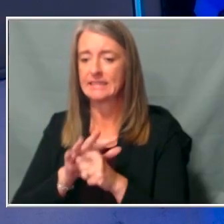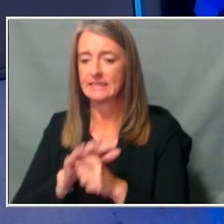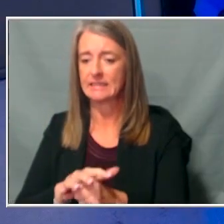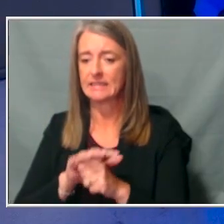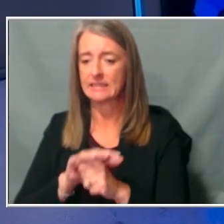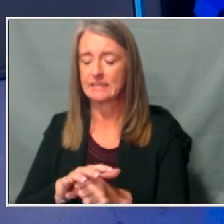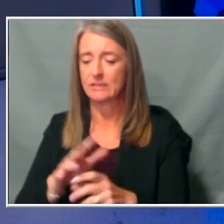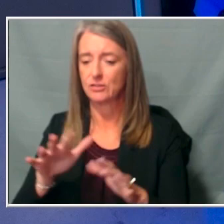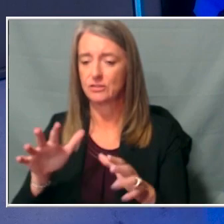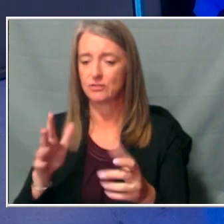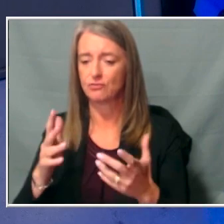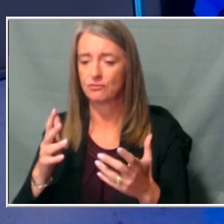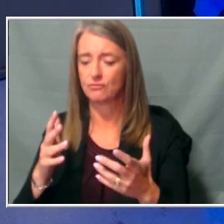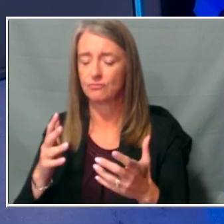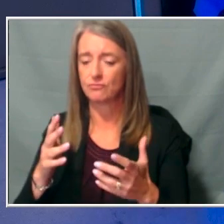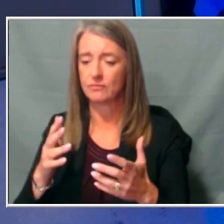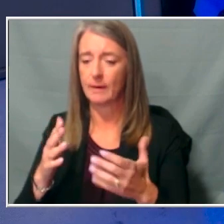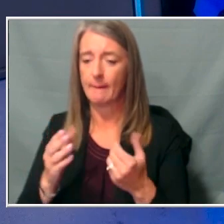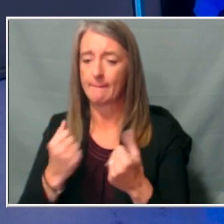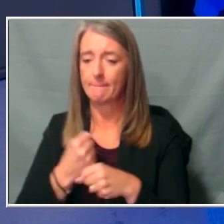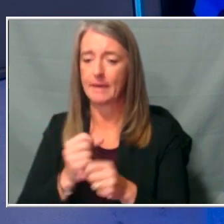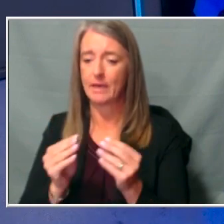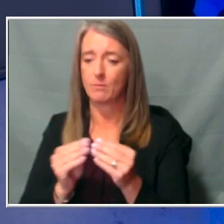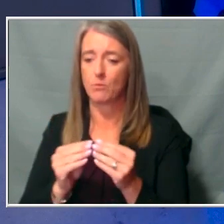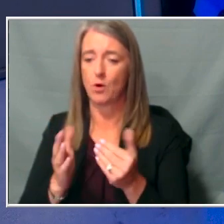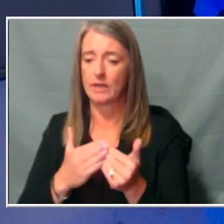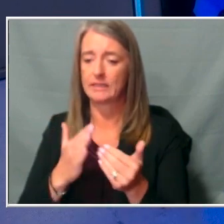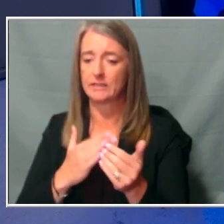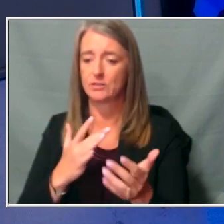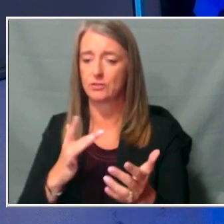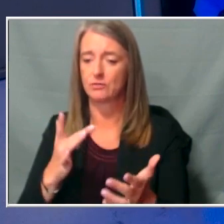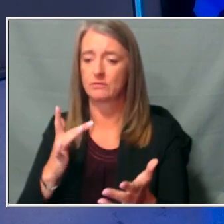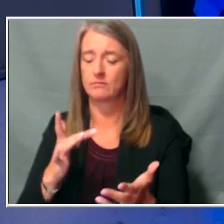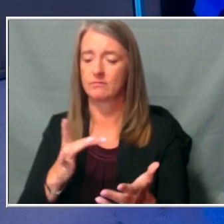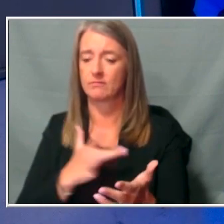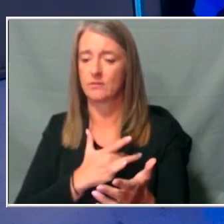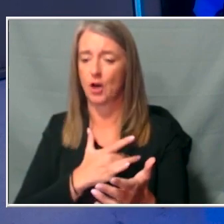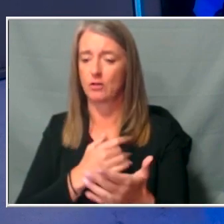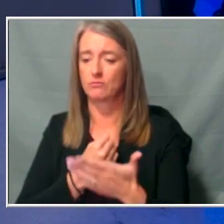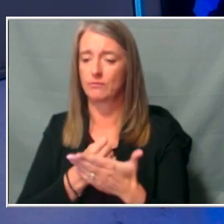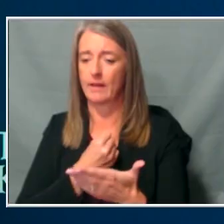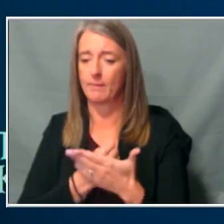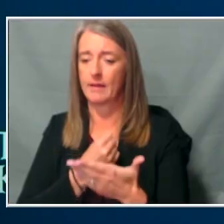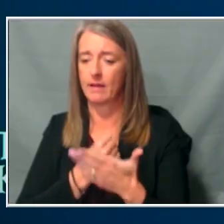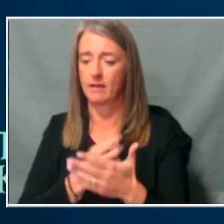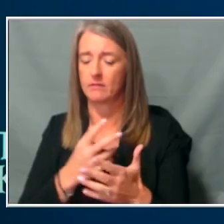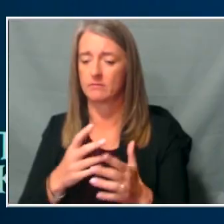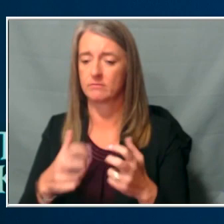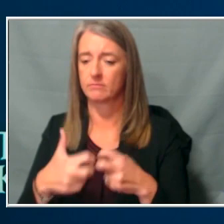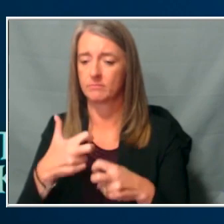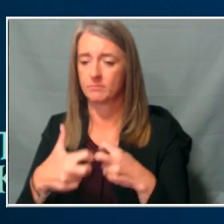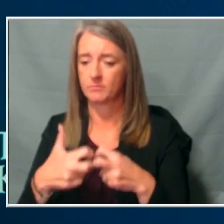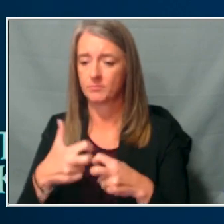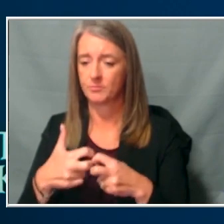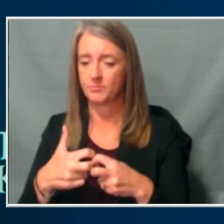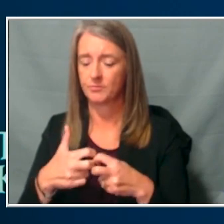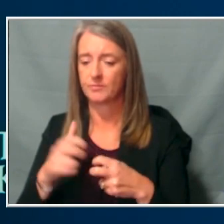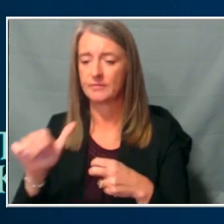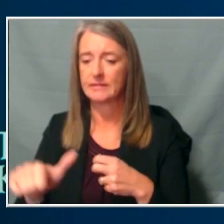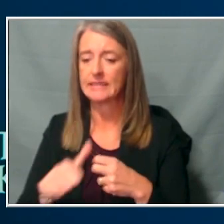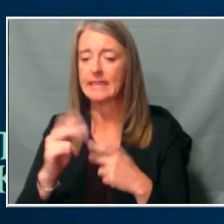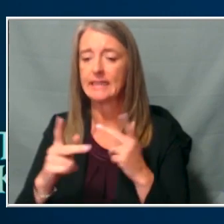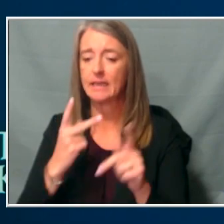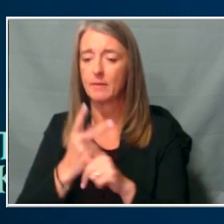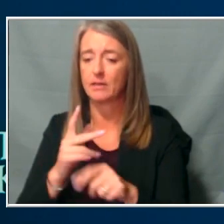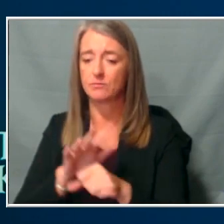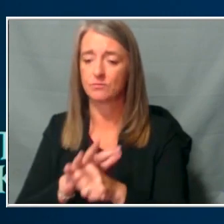levels of stress make it easier to induce arrhythmia? So any amount of stress, you know,